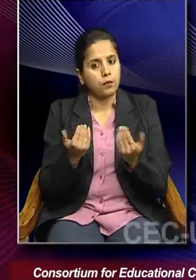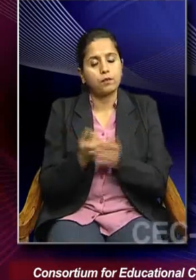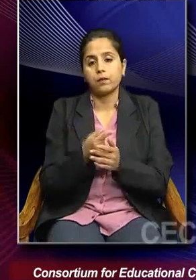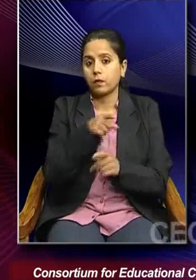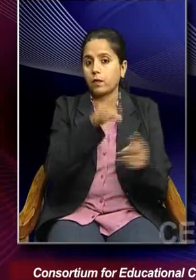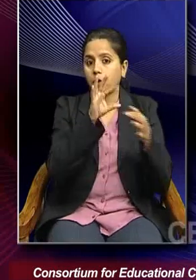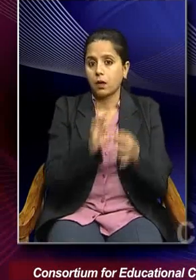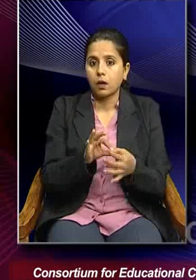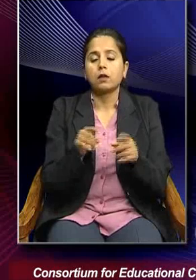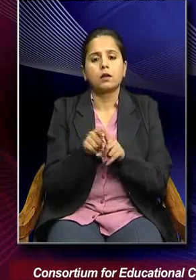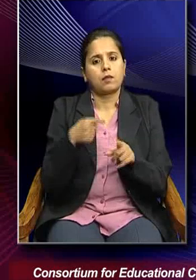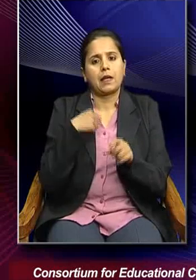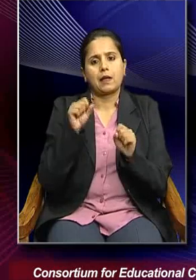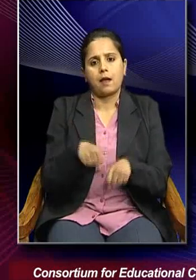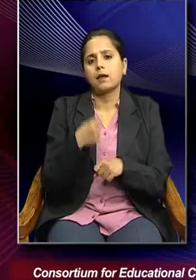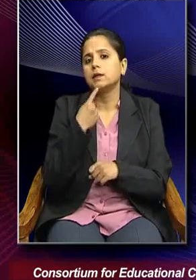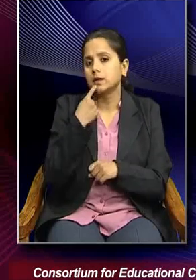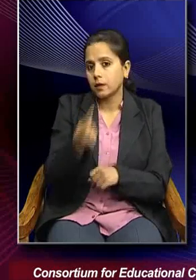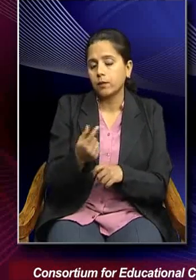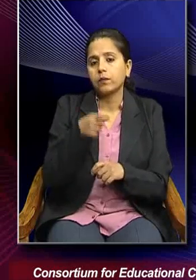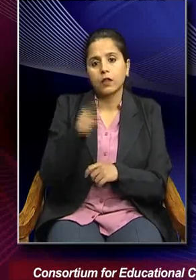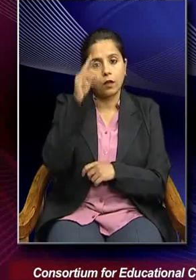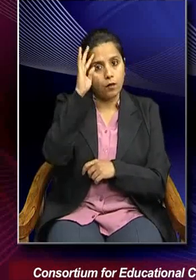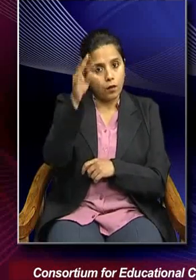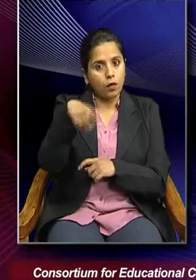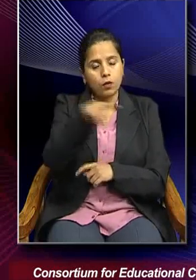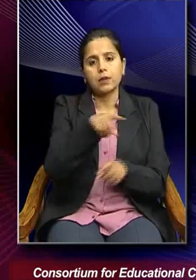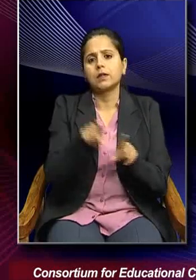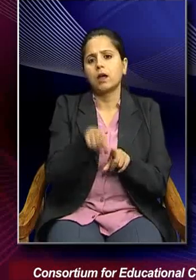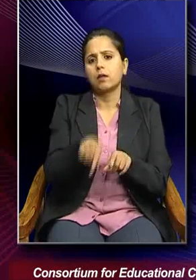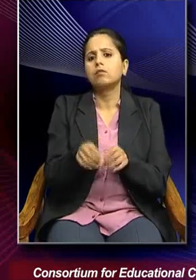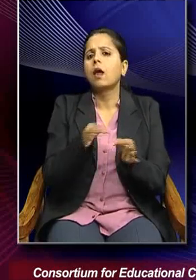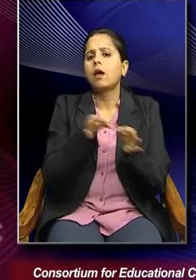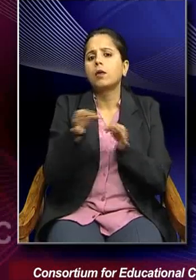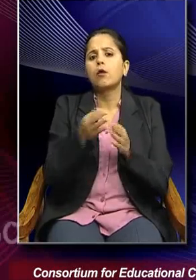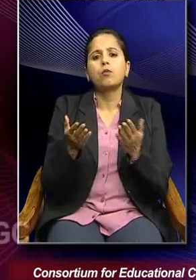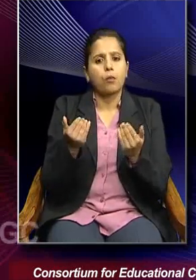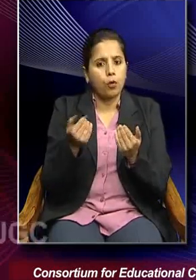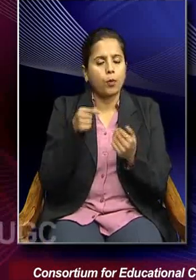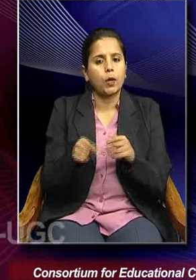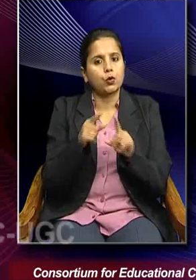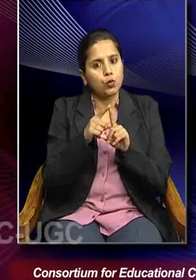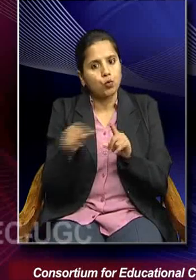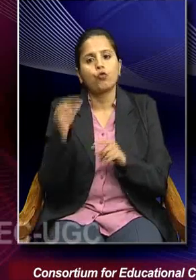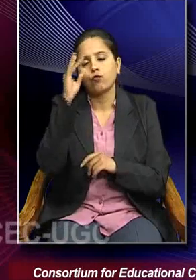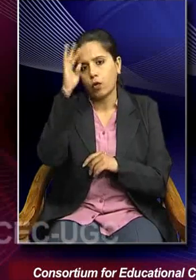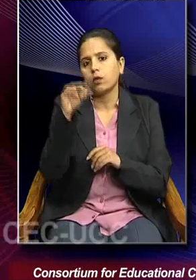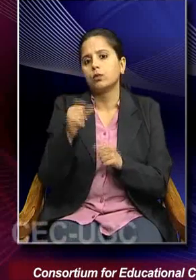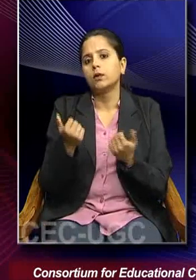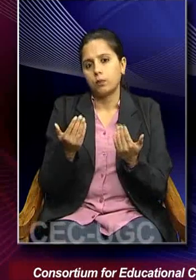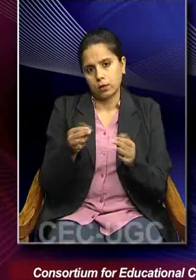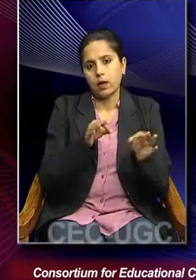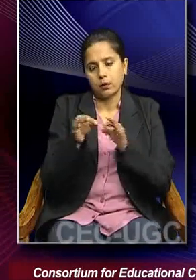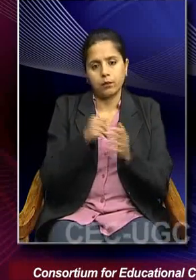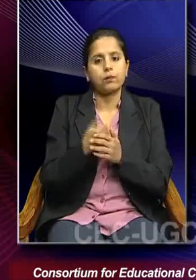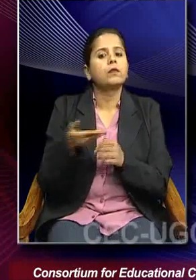that aspect, we can say that philosophy can also be defined as doing philosophy, where we